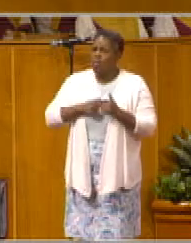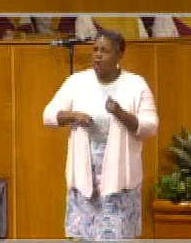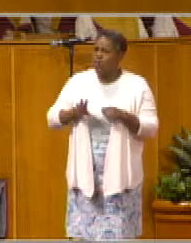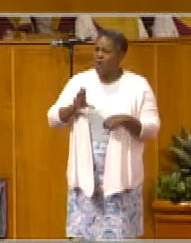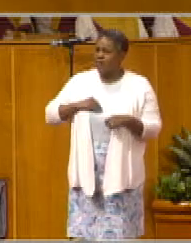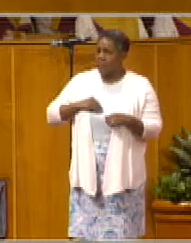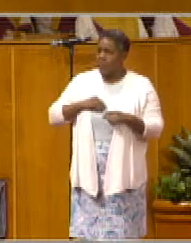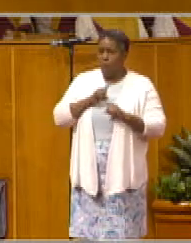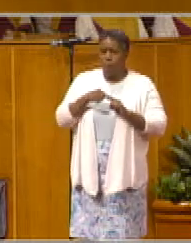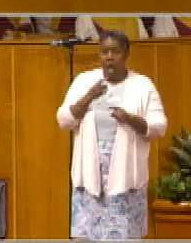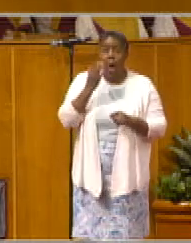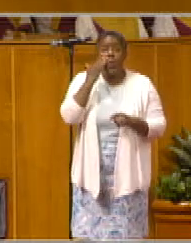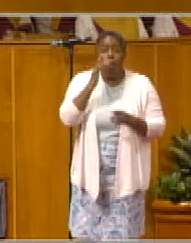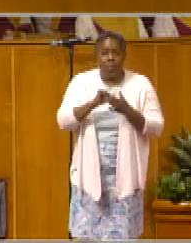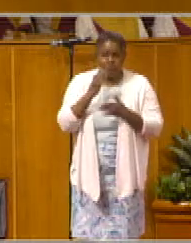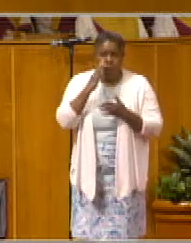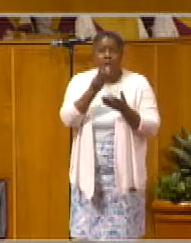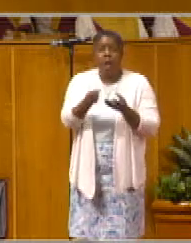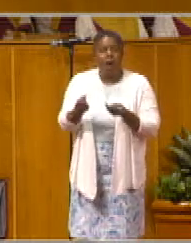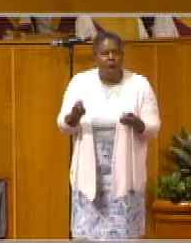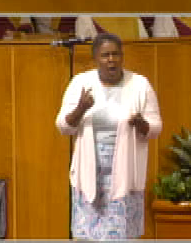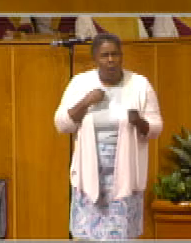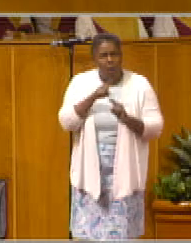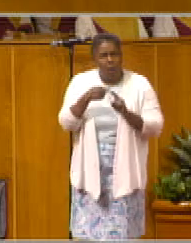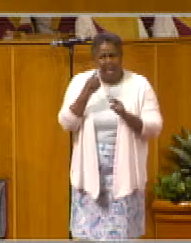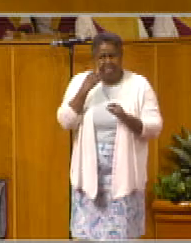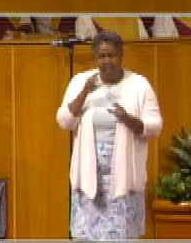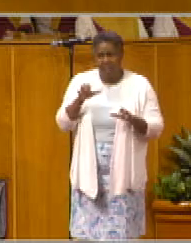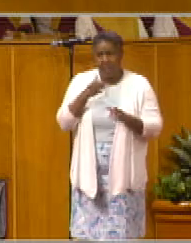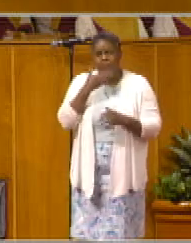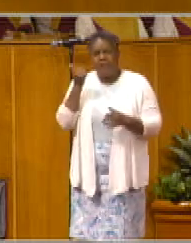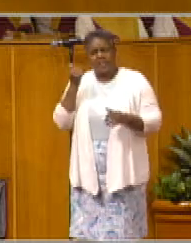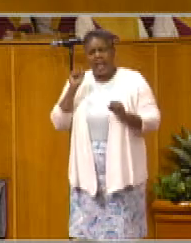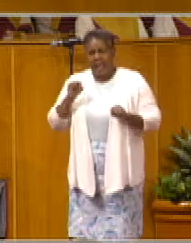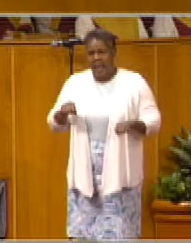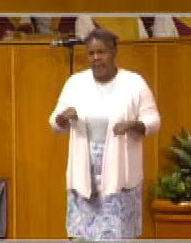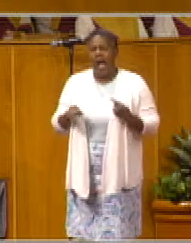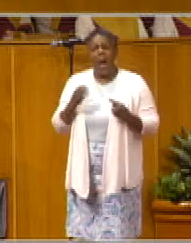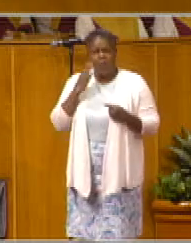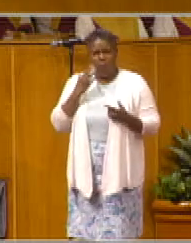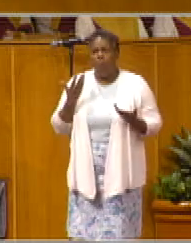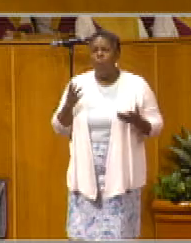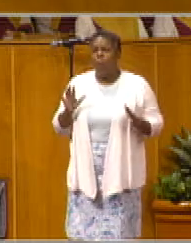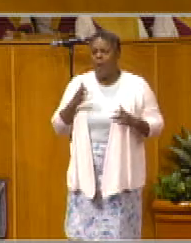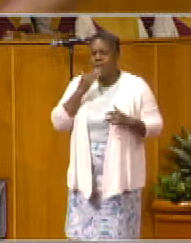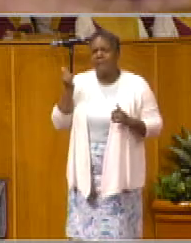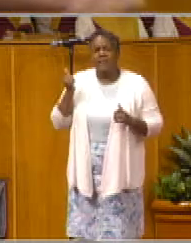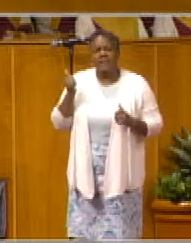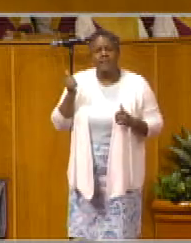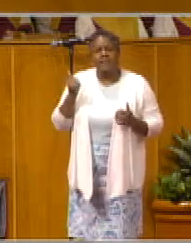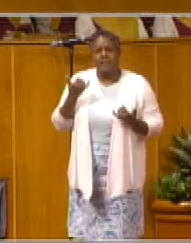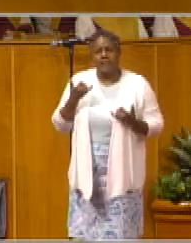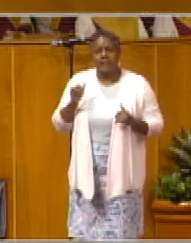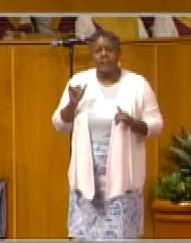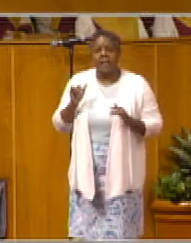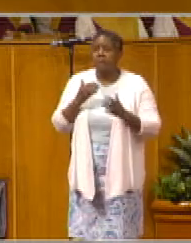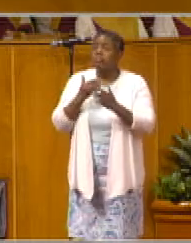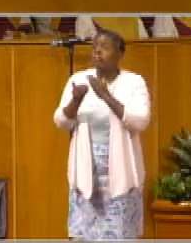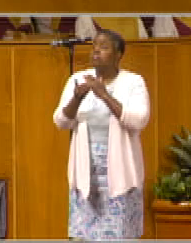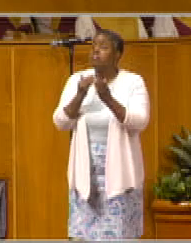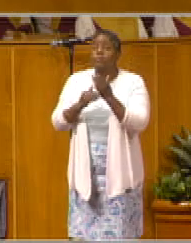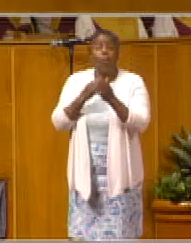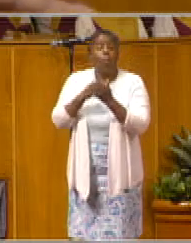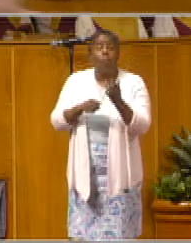things falling apart when you think you've done the best you know how to do. But sometimes, in spite of